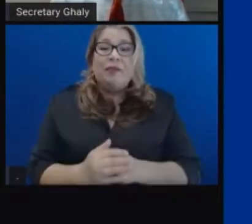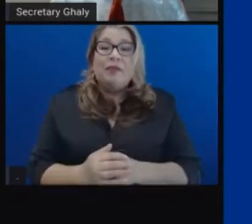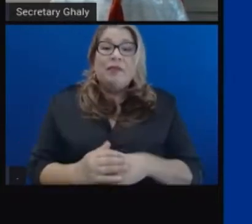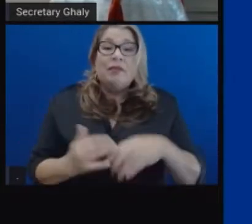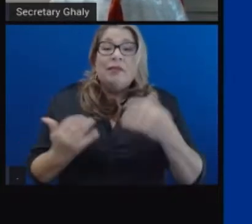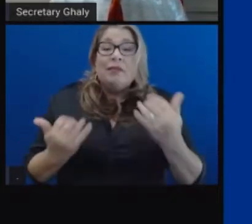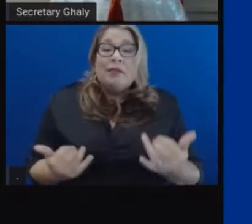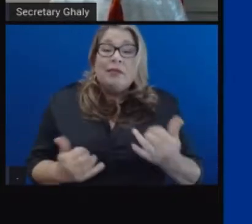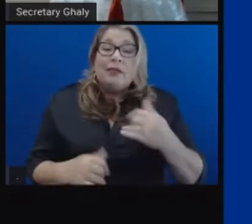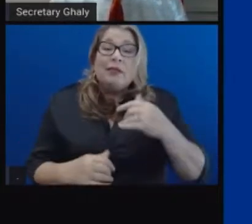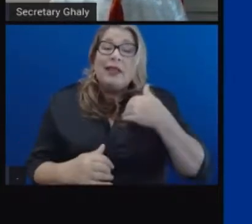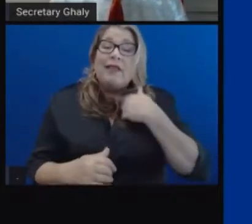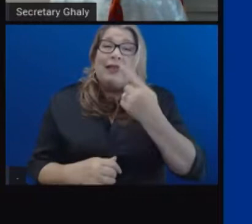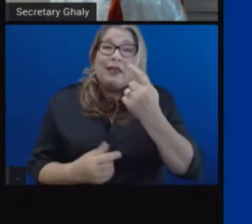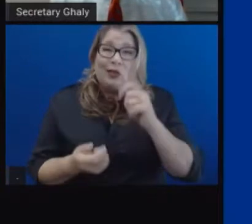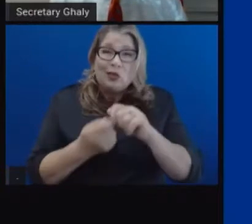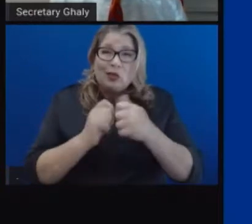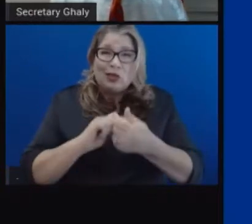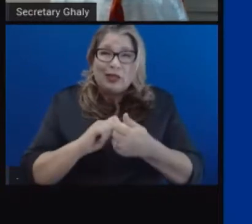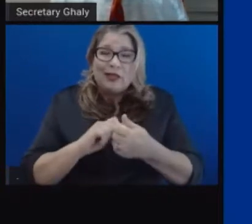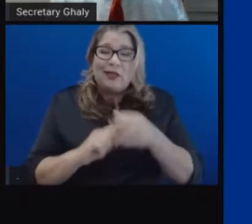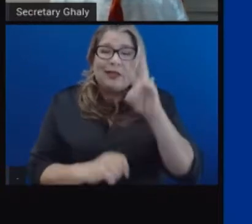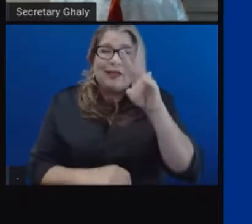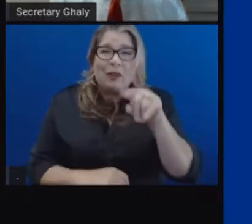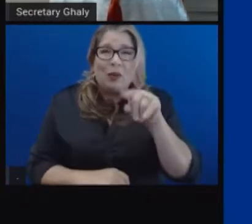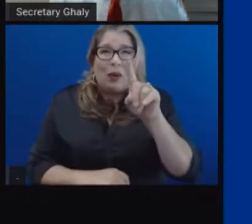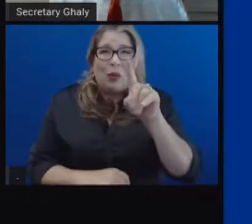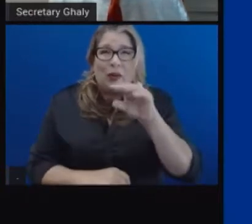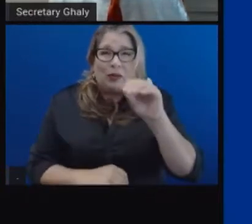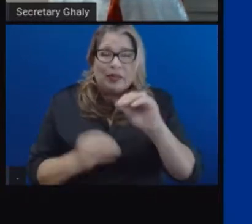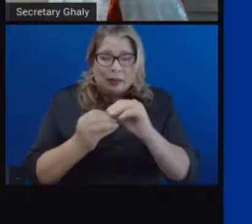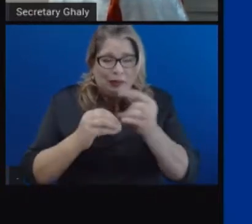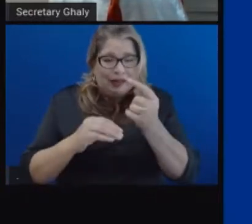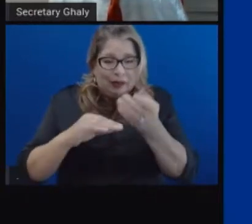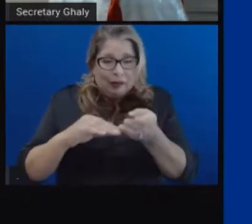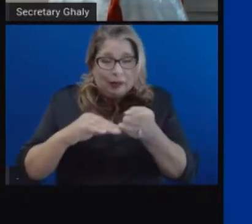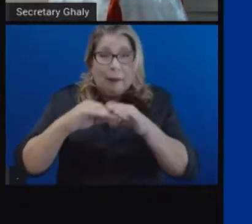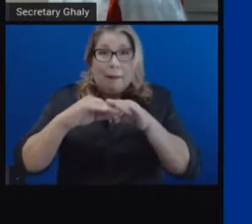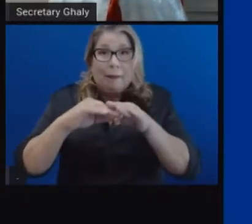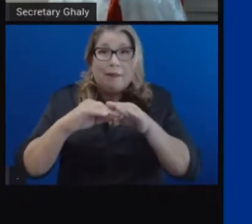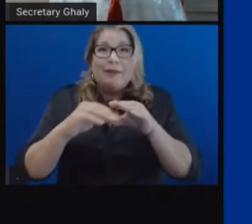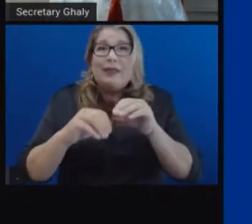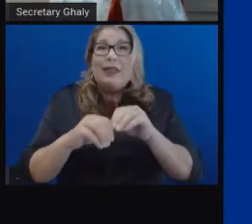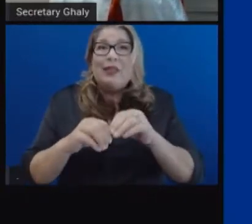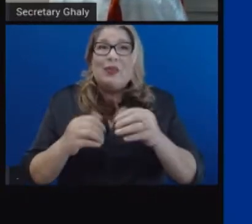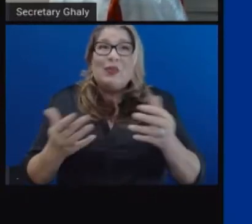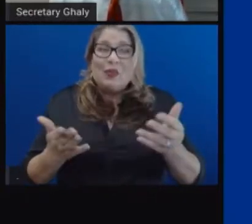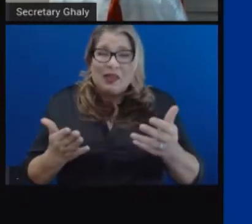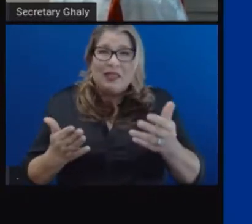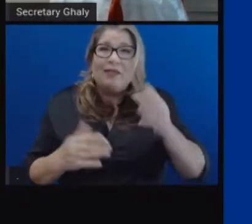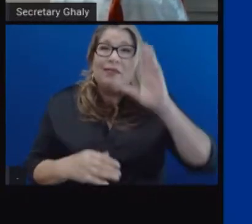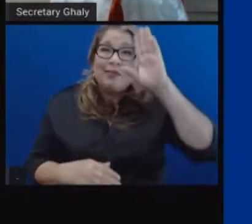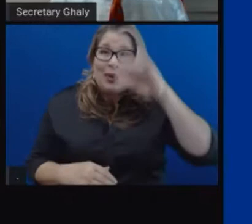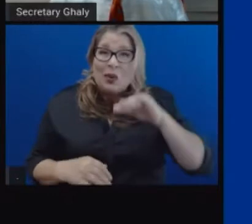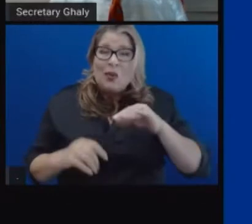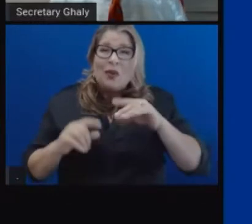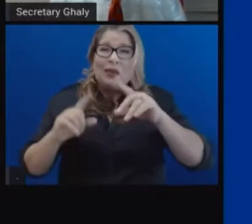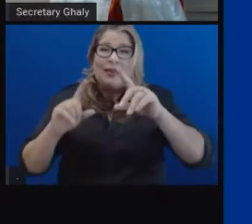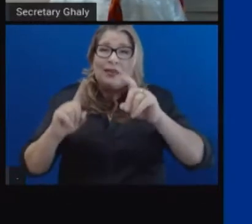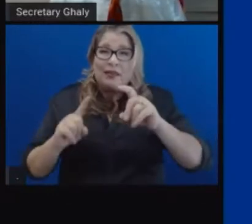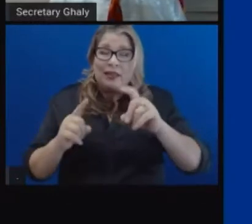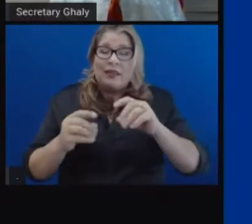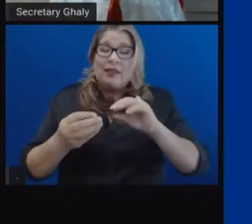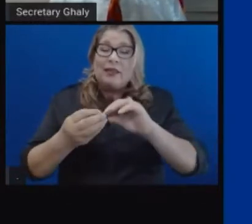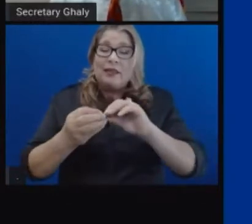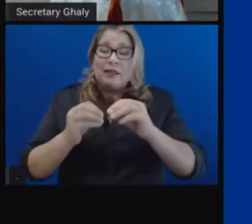7.1% change over the last 2 weeks. Another signal that we're seeing, even though things increase, it's a lower rate